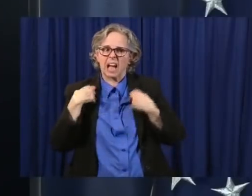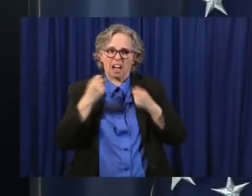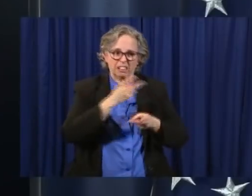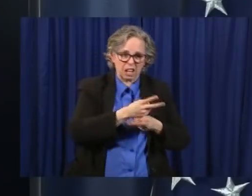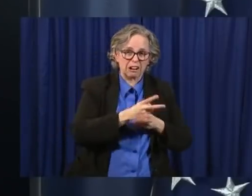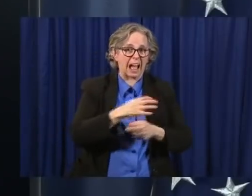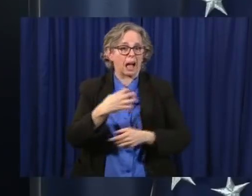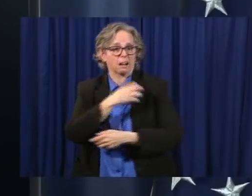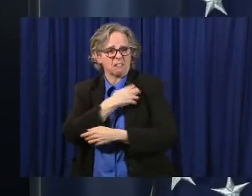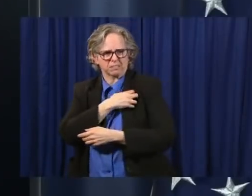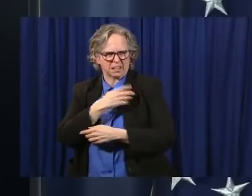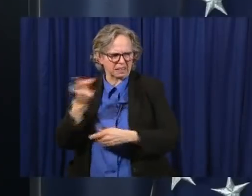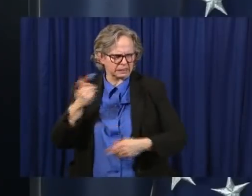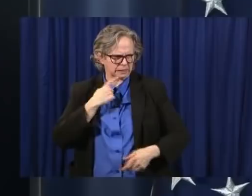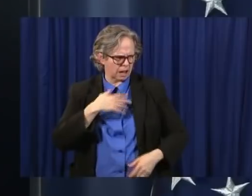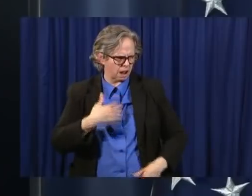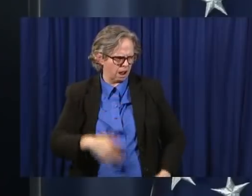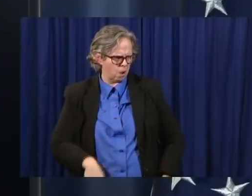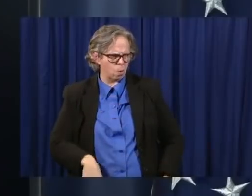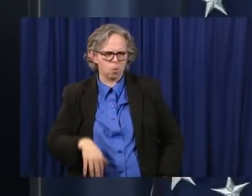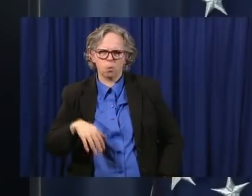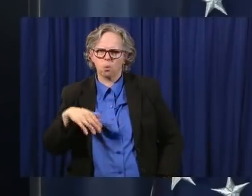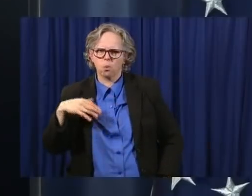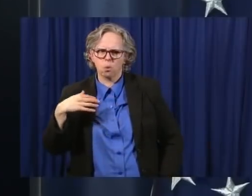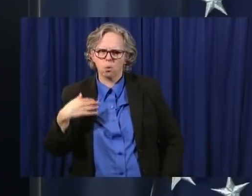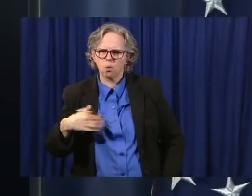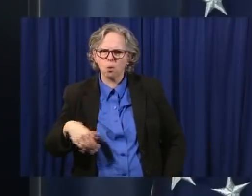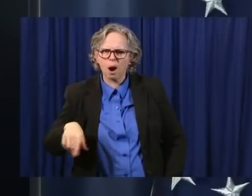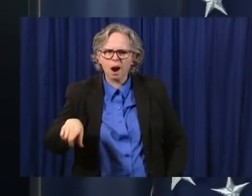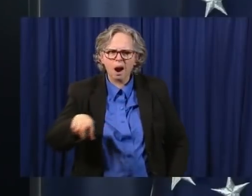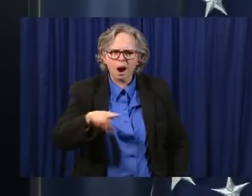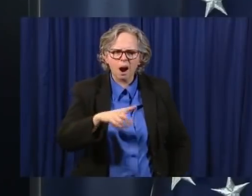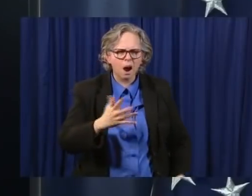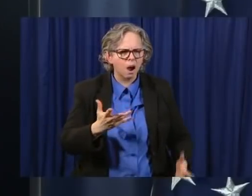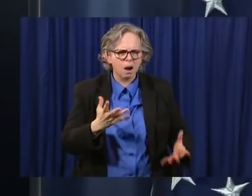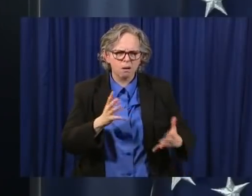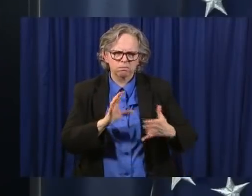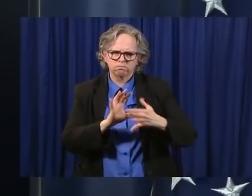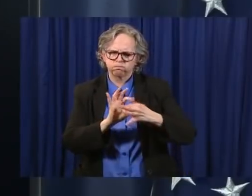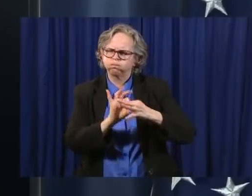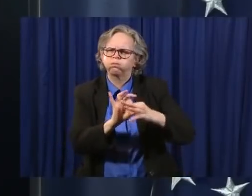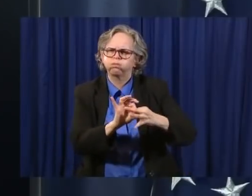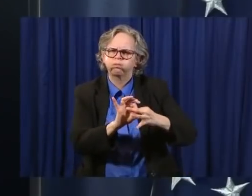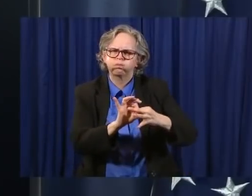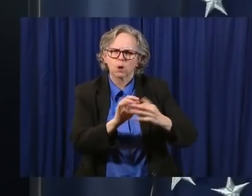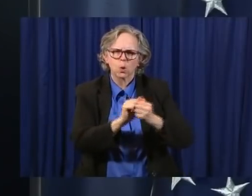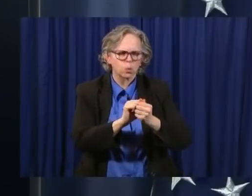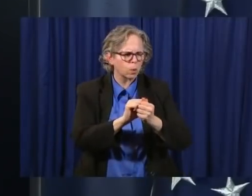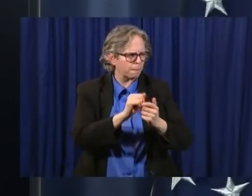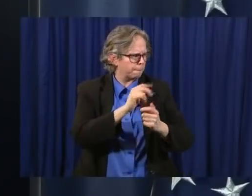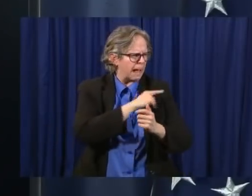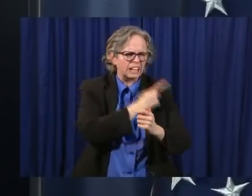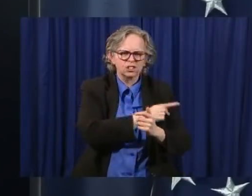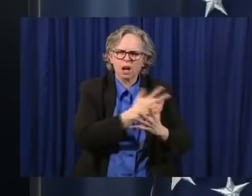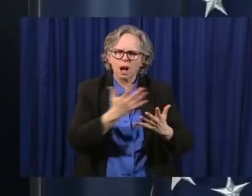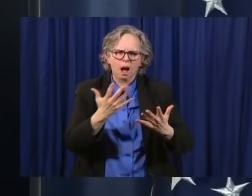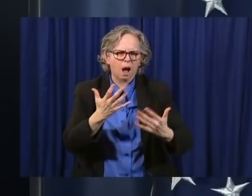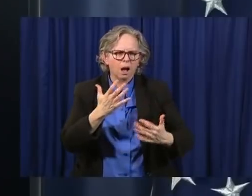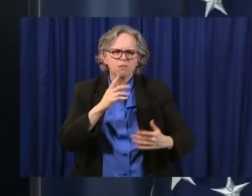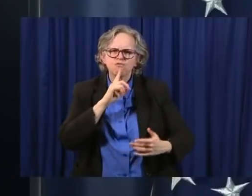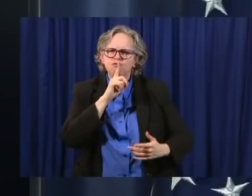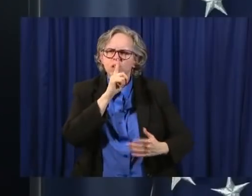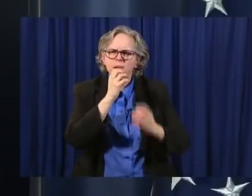saying over and over was like the rapport between the patients and the people that work there and the caring, they weren't expecting that.